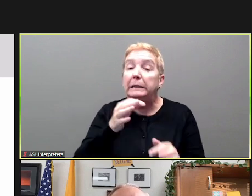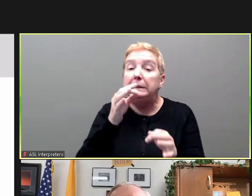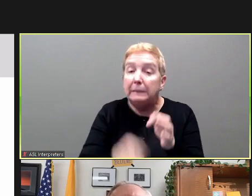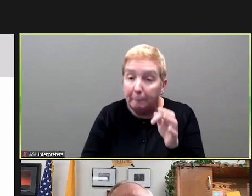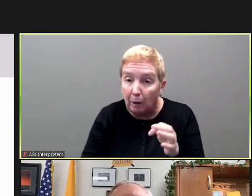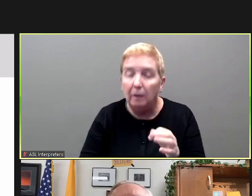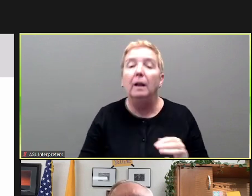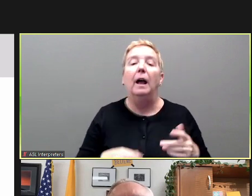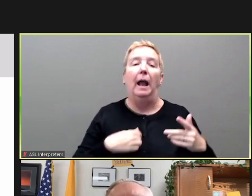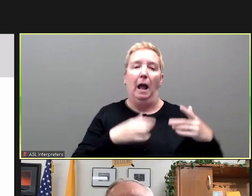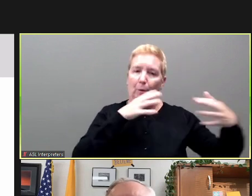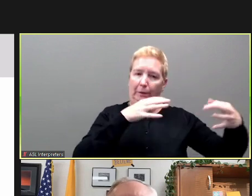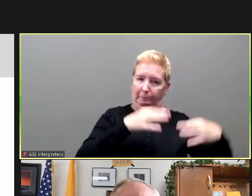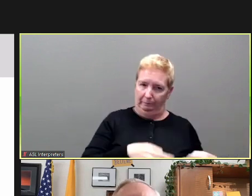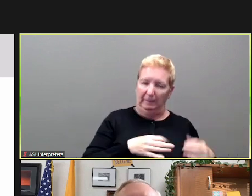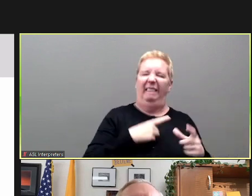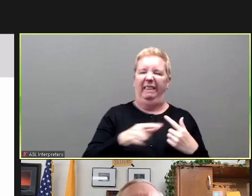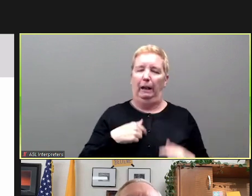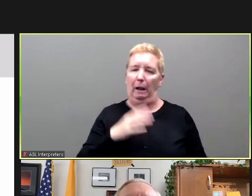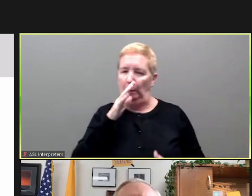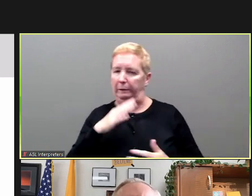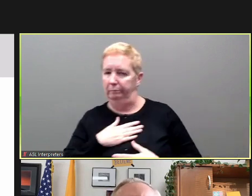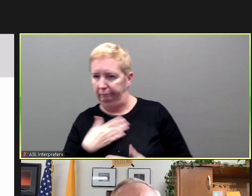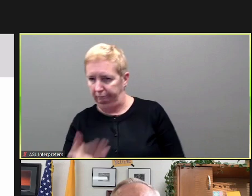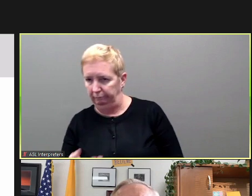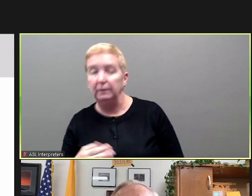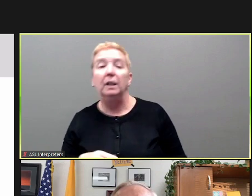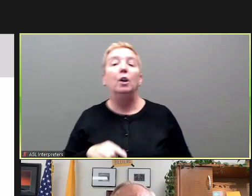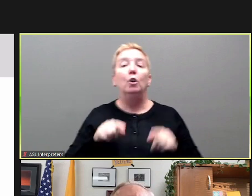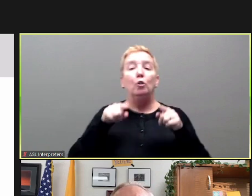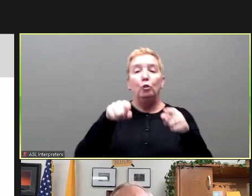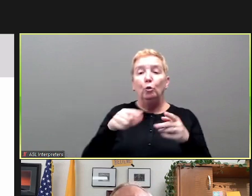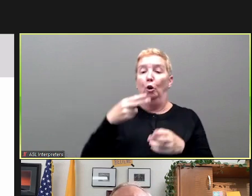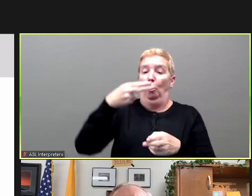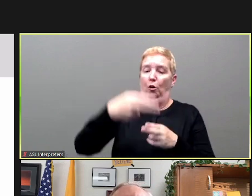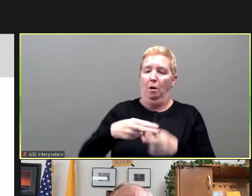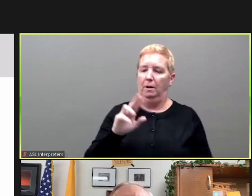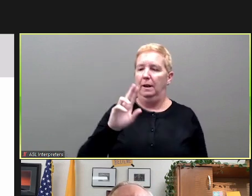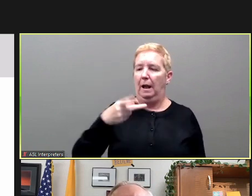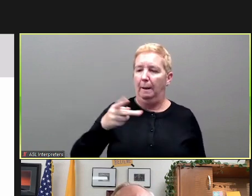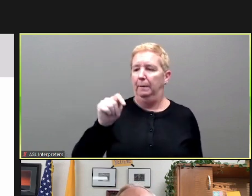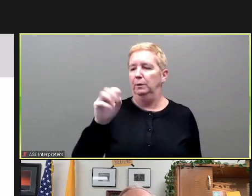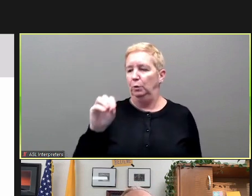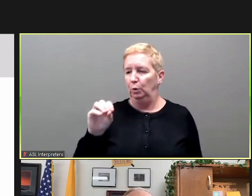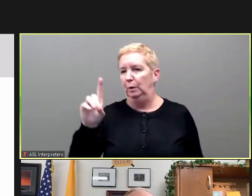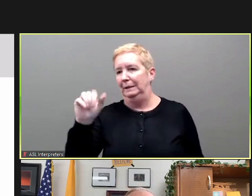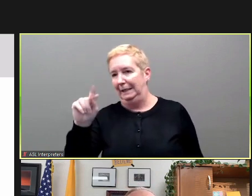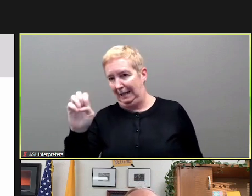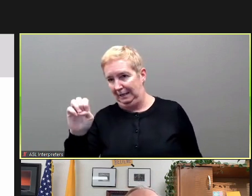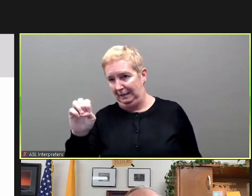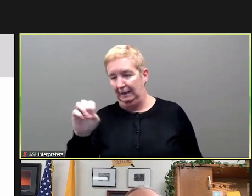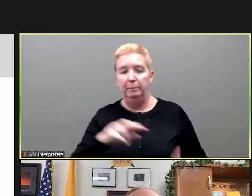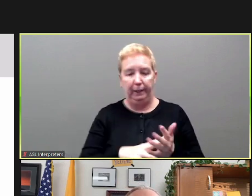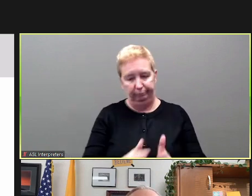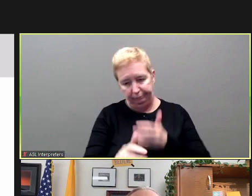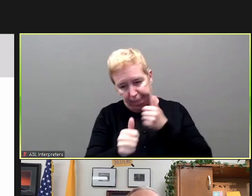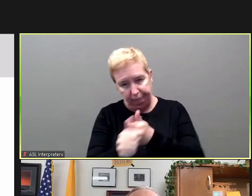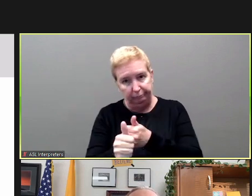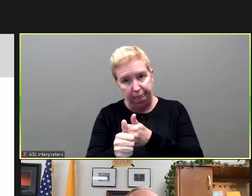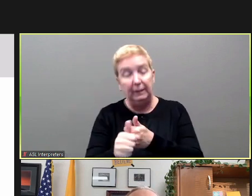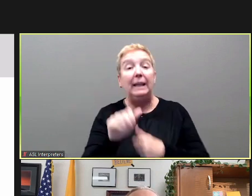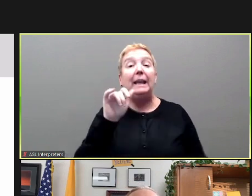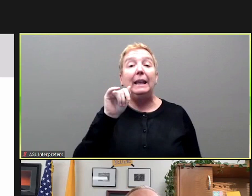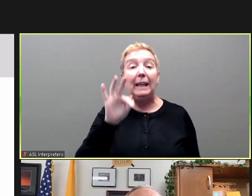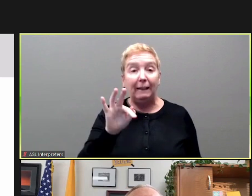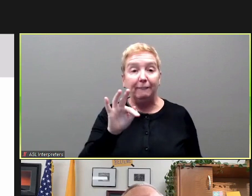you. So you are up to date on your COVID vaccines if, number one, you